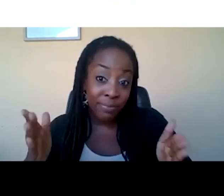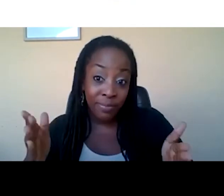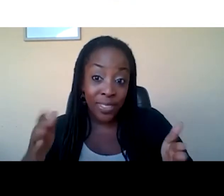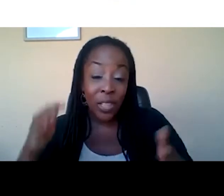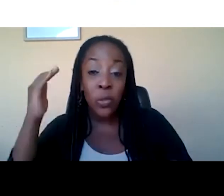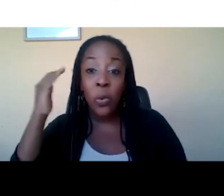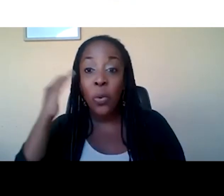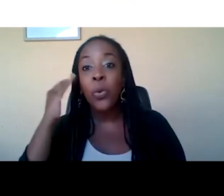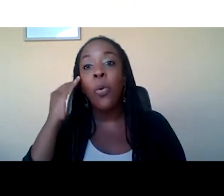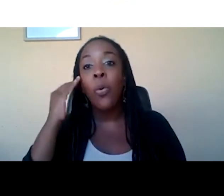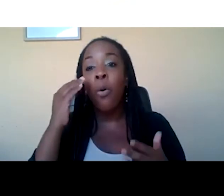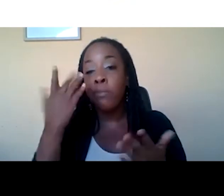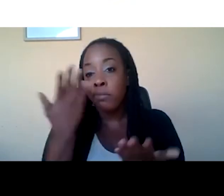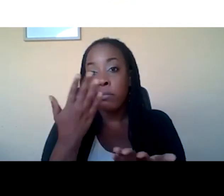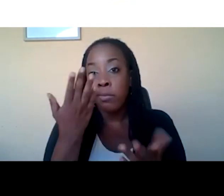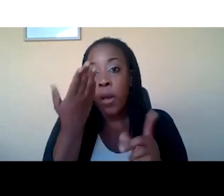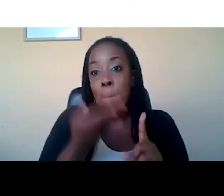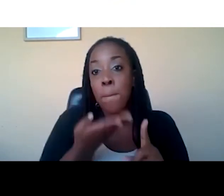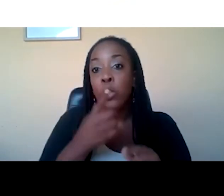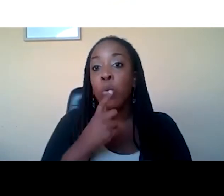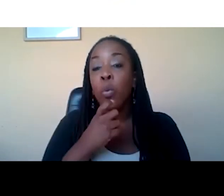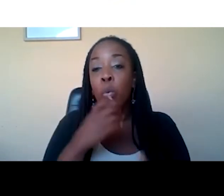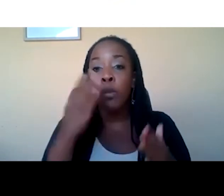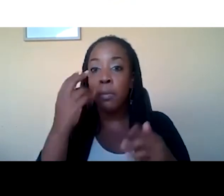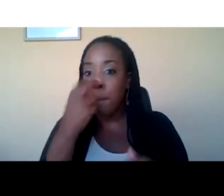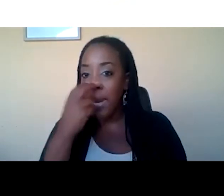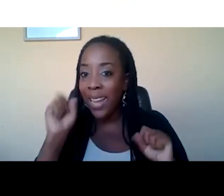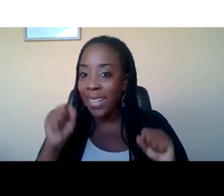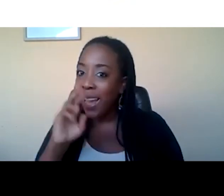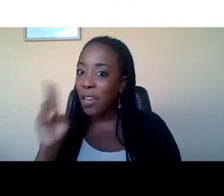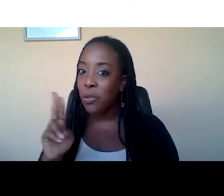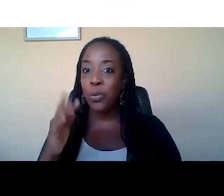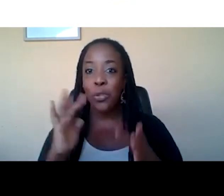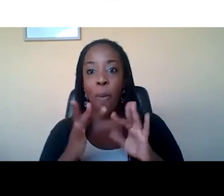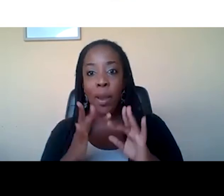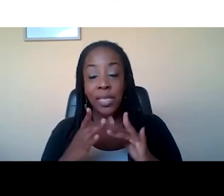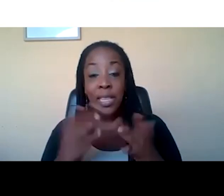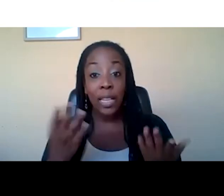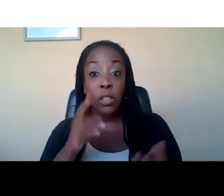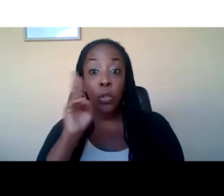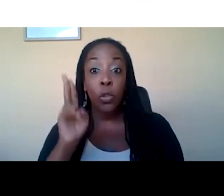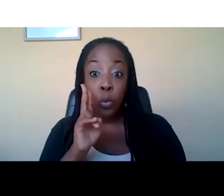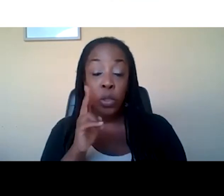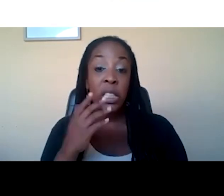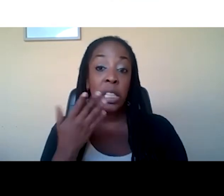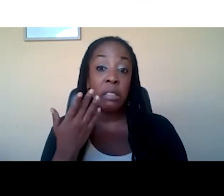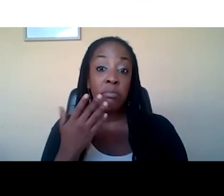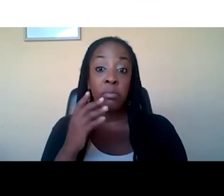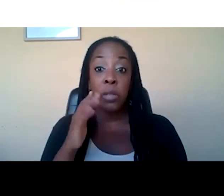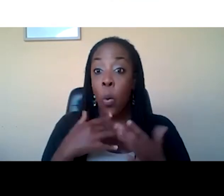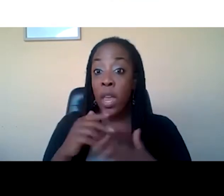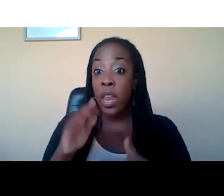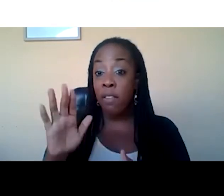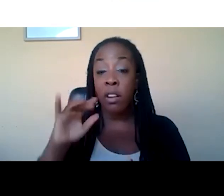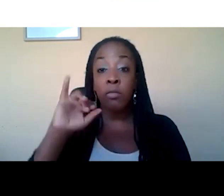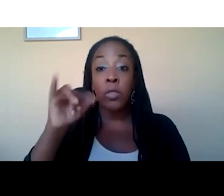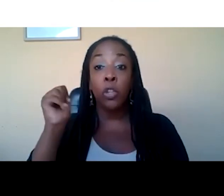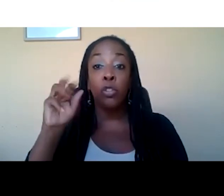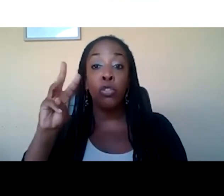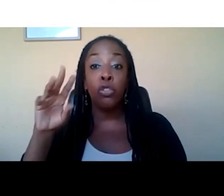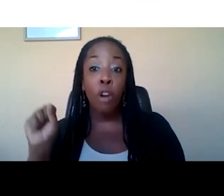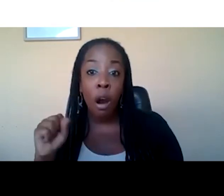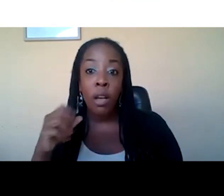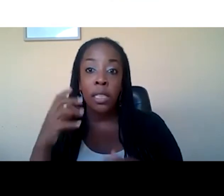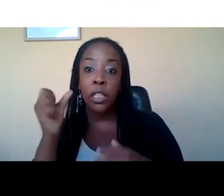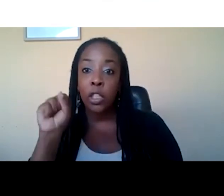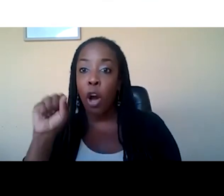who are blind can maneuver your website utilizing their software, their JAWS software or whatever software